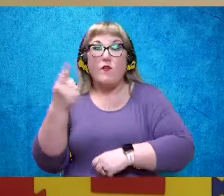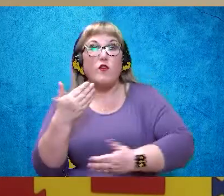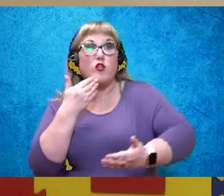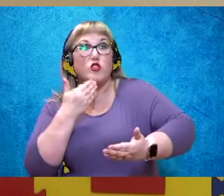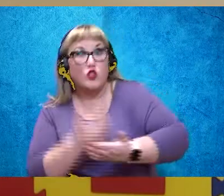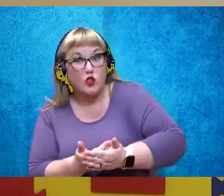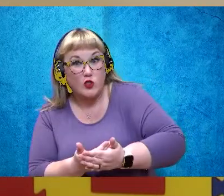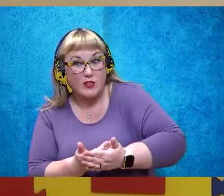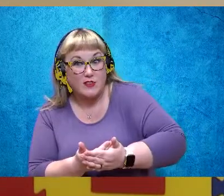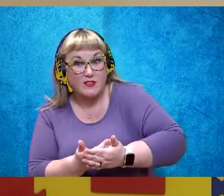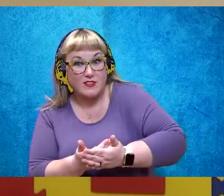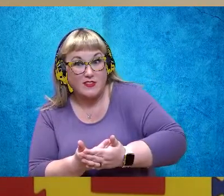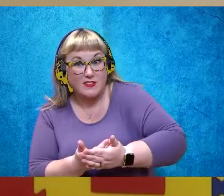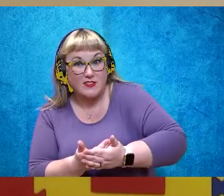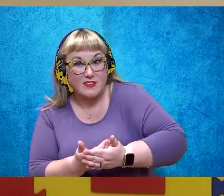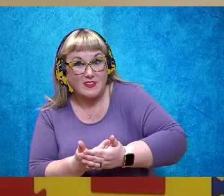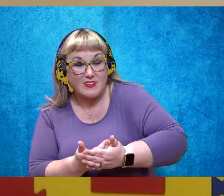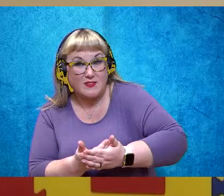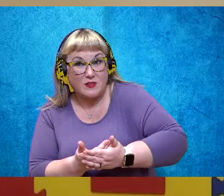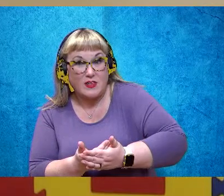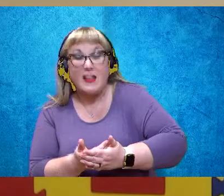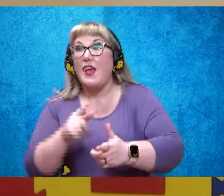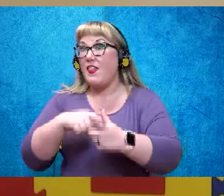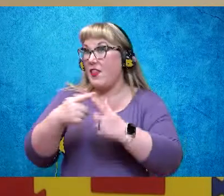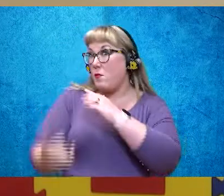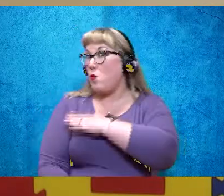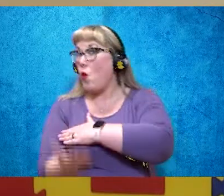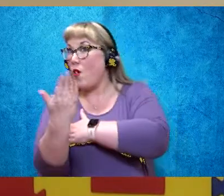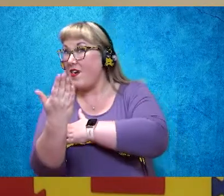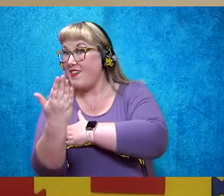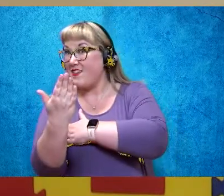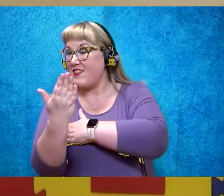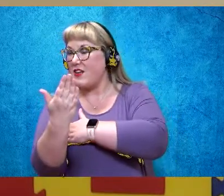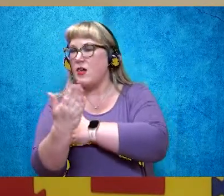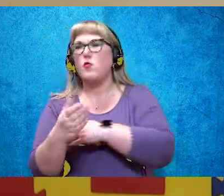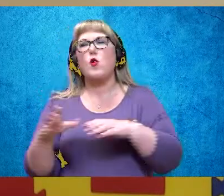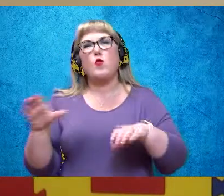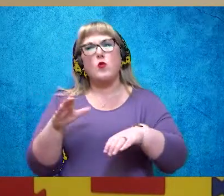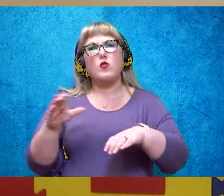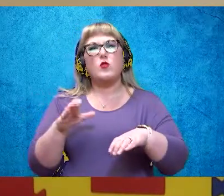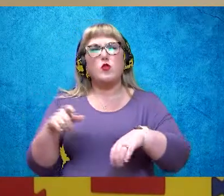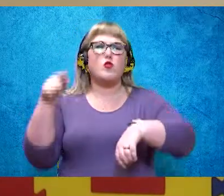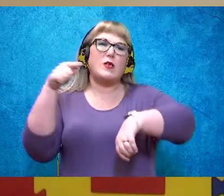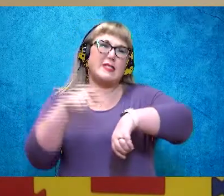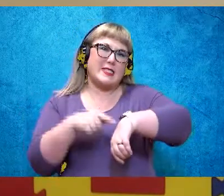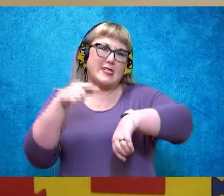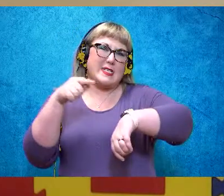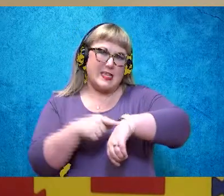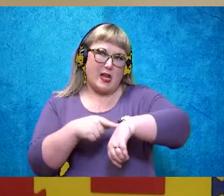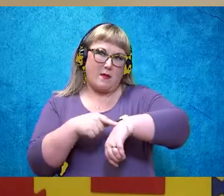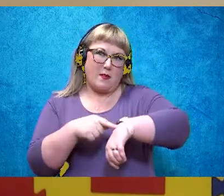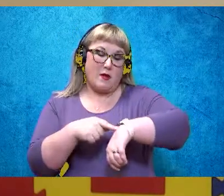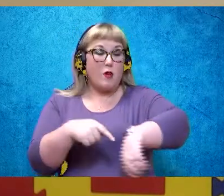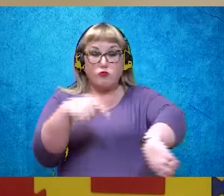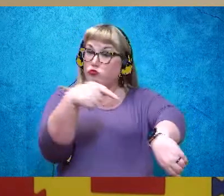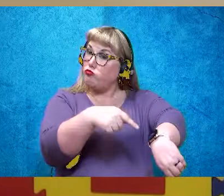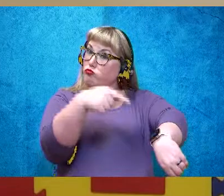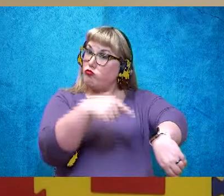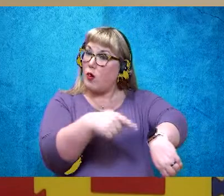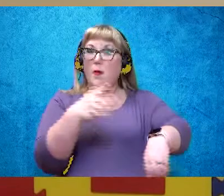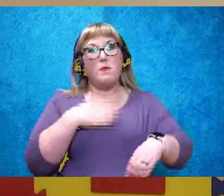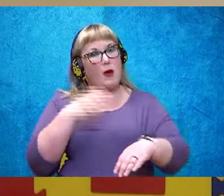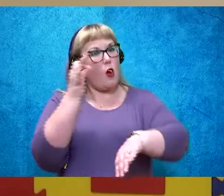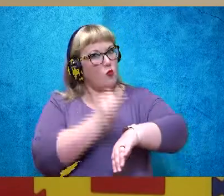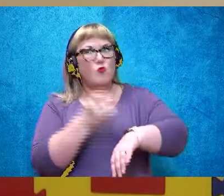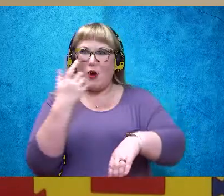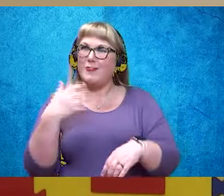good, and then we say morning. We do the time sign as well. I just point to my watch because my watch helps